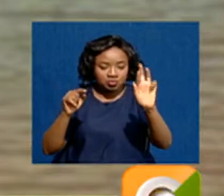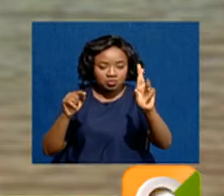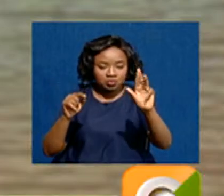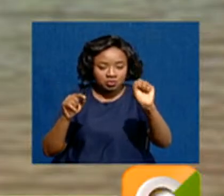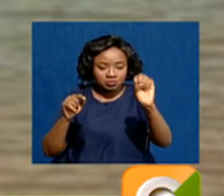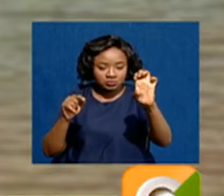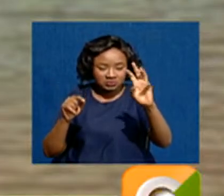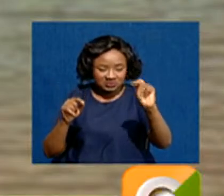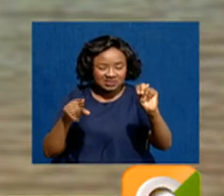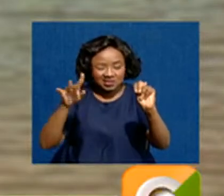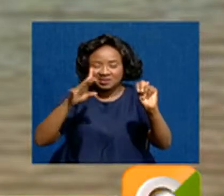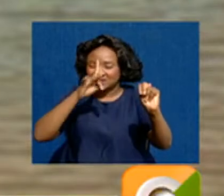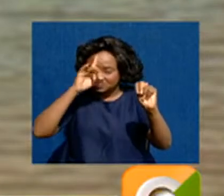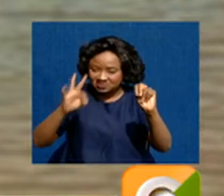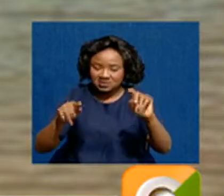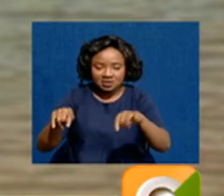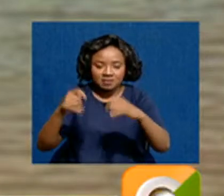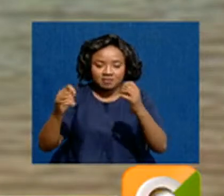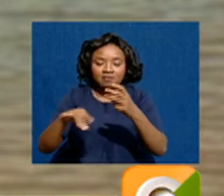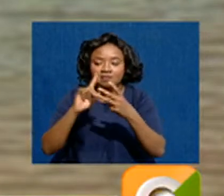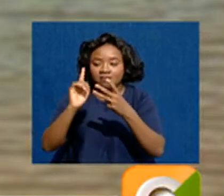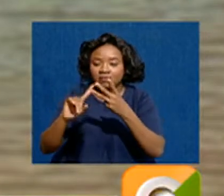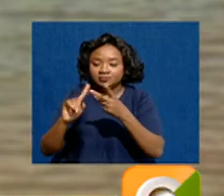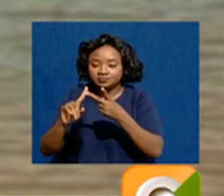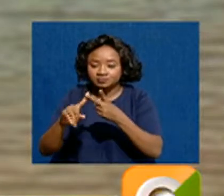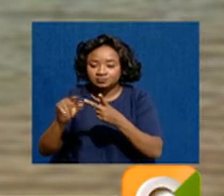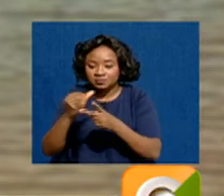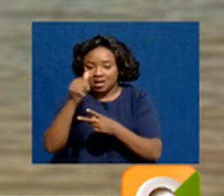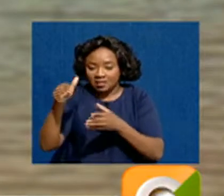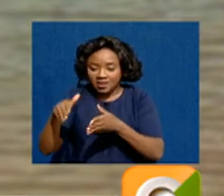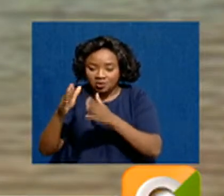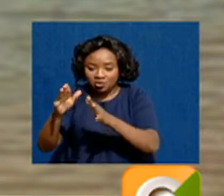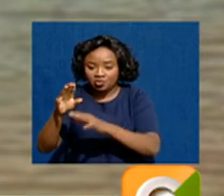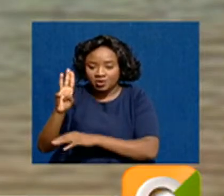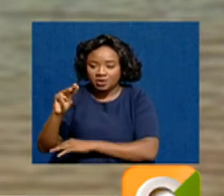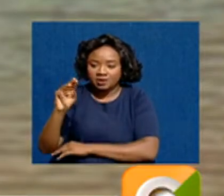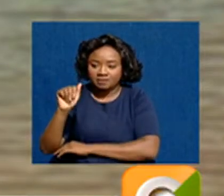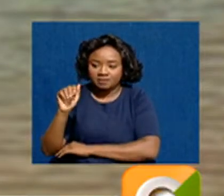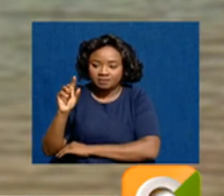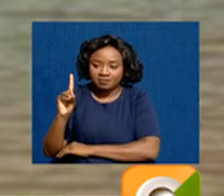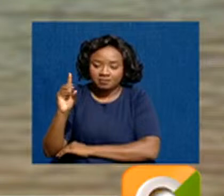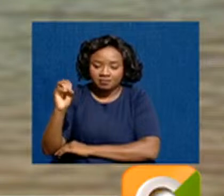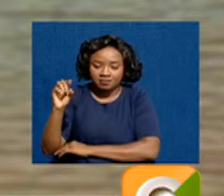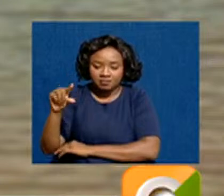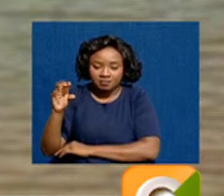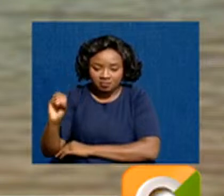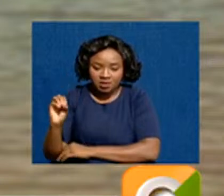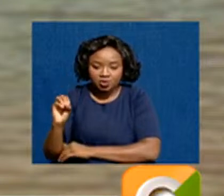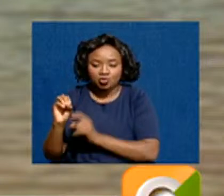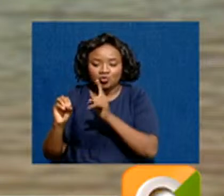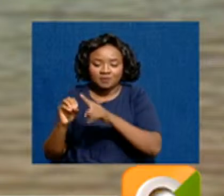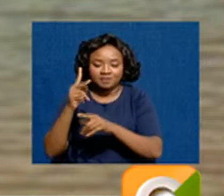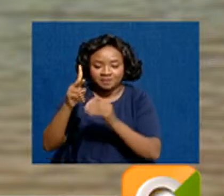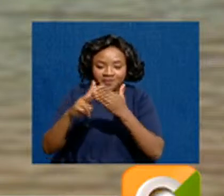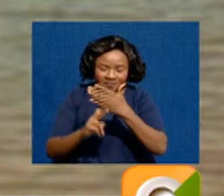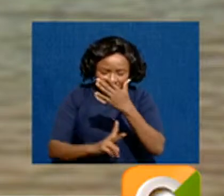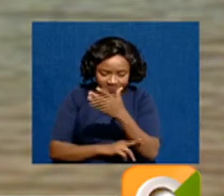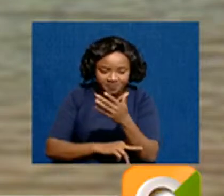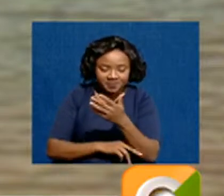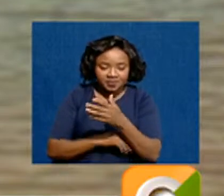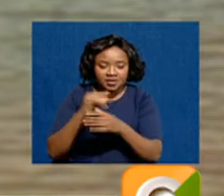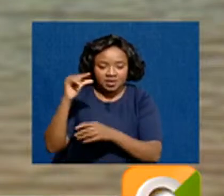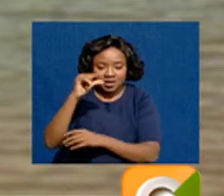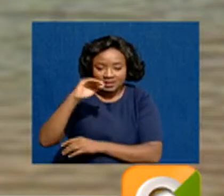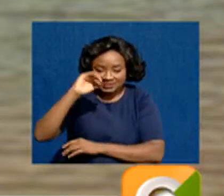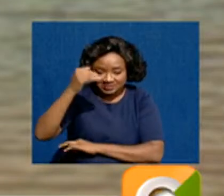that's the most affected road. The road between Madogo, the bridge that crosses to Garissa town, that is the one that you